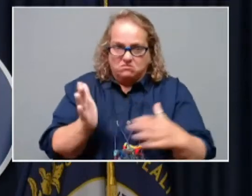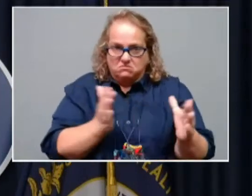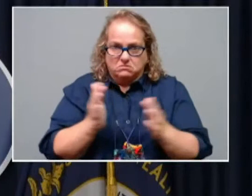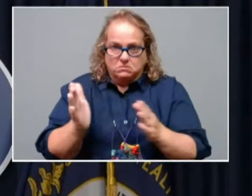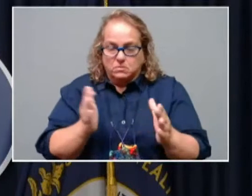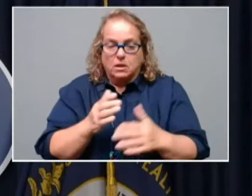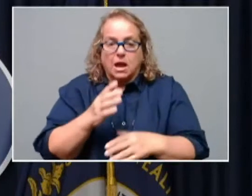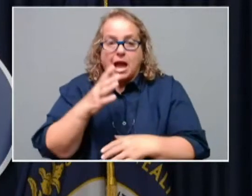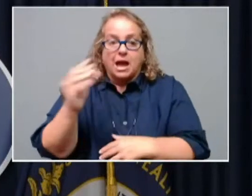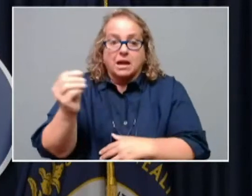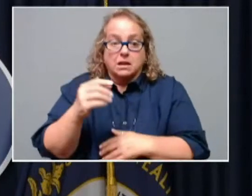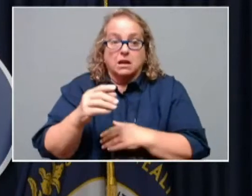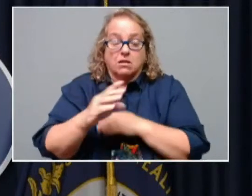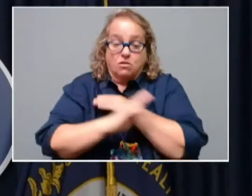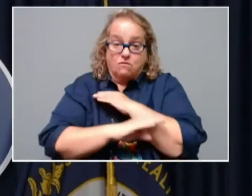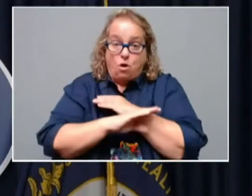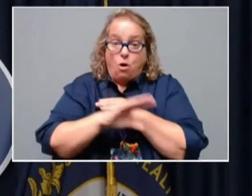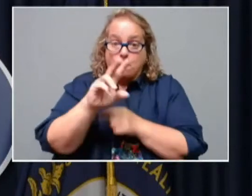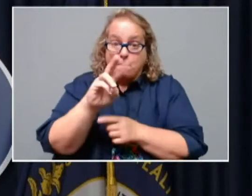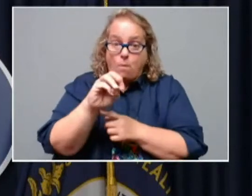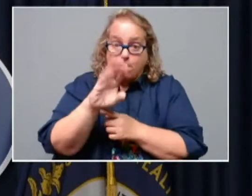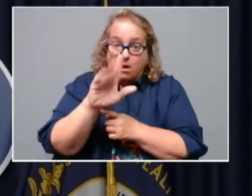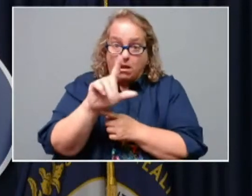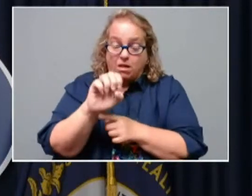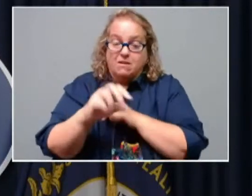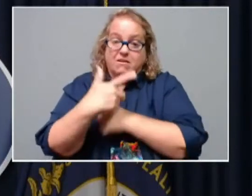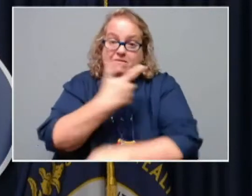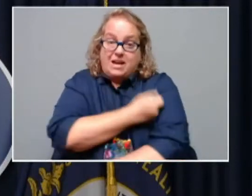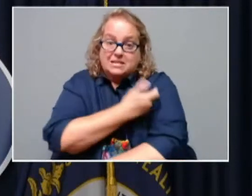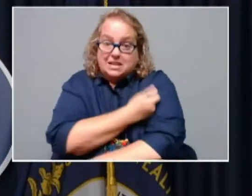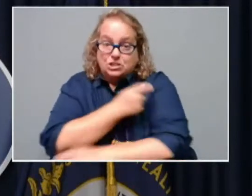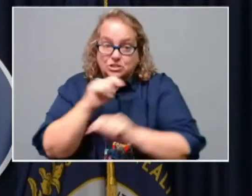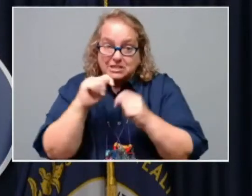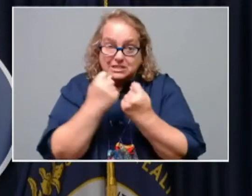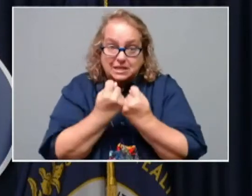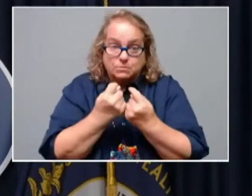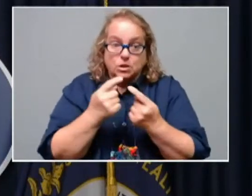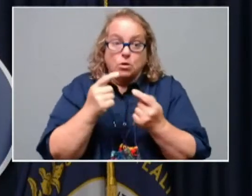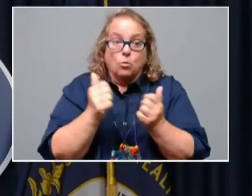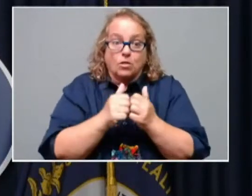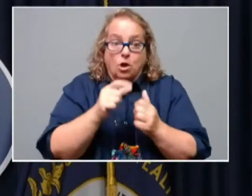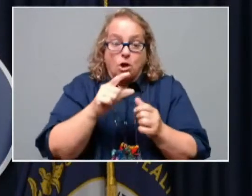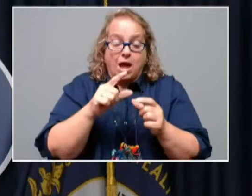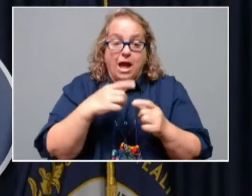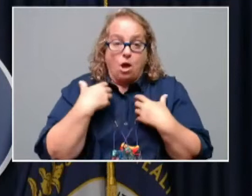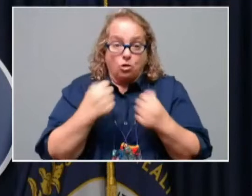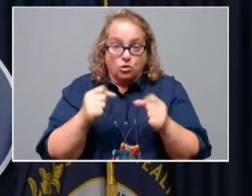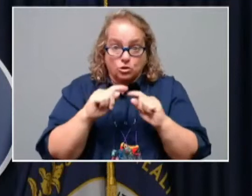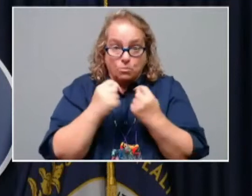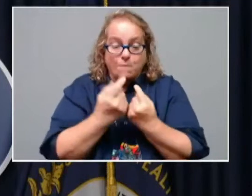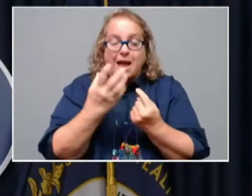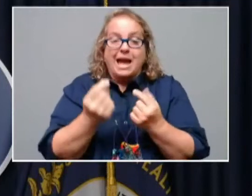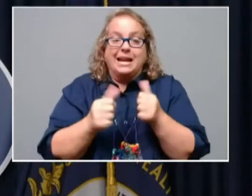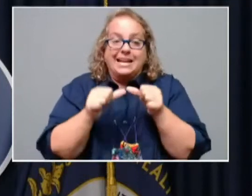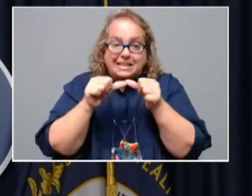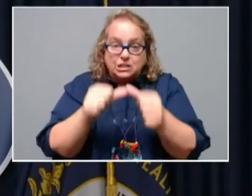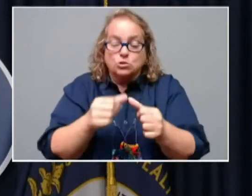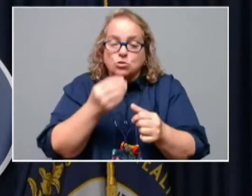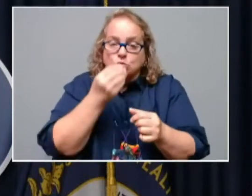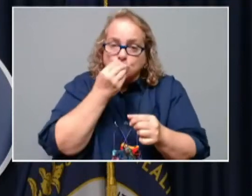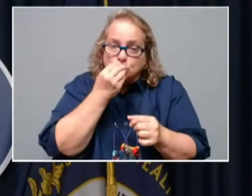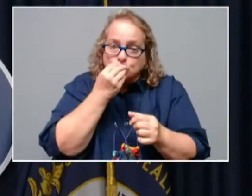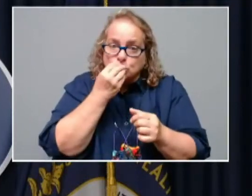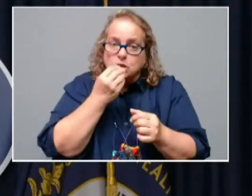vaccination teams, supporting local health departments, and continued food bank support. Our National Guard has answered the